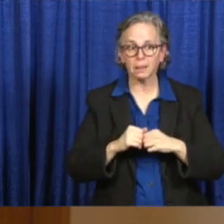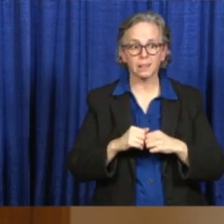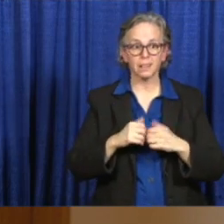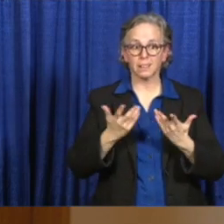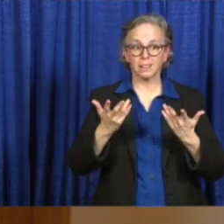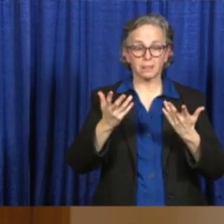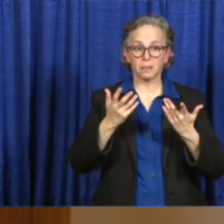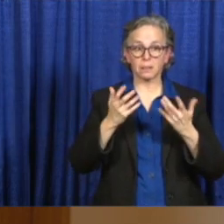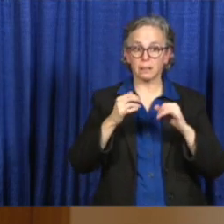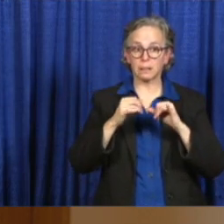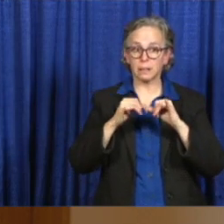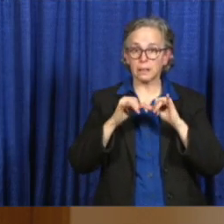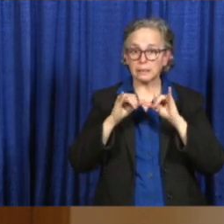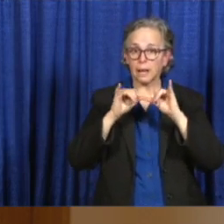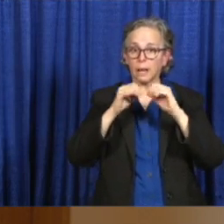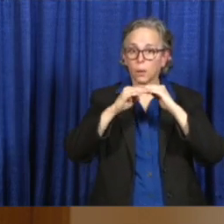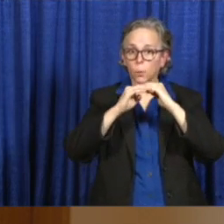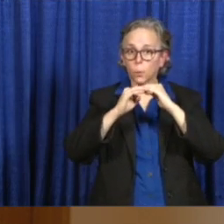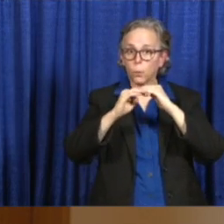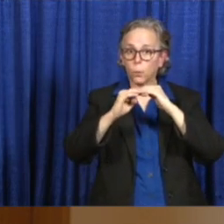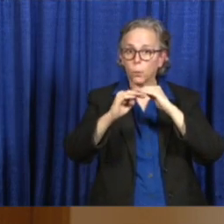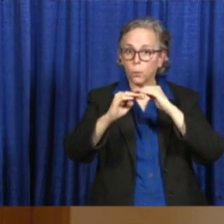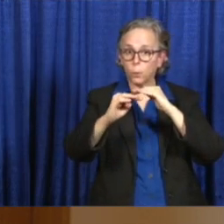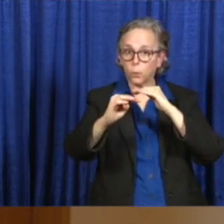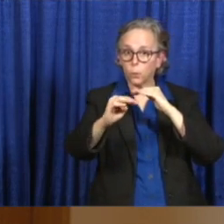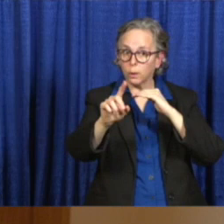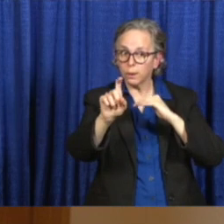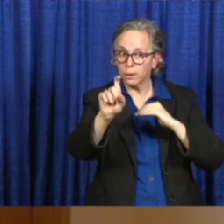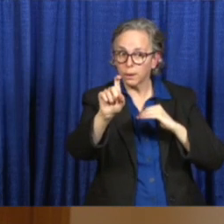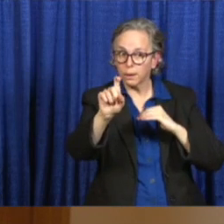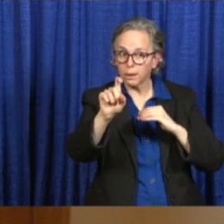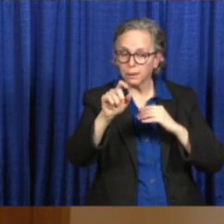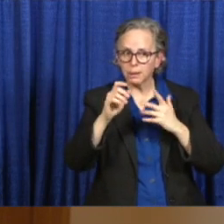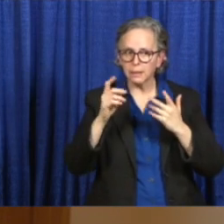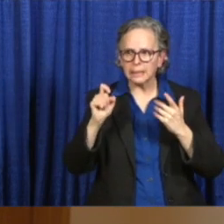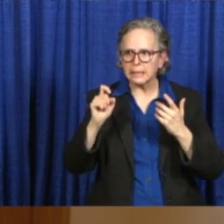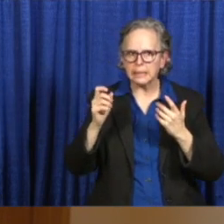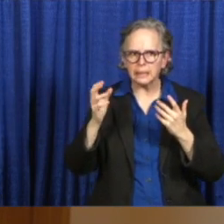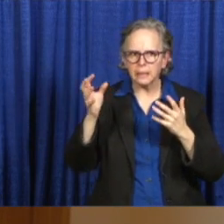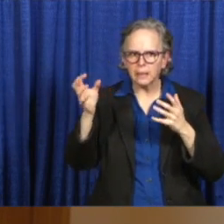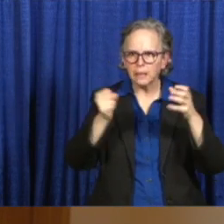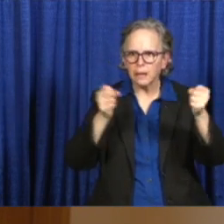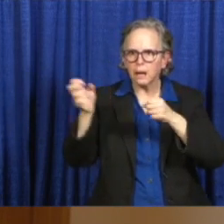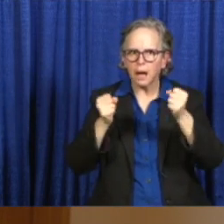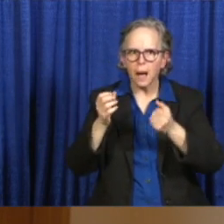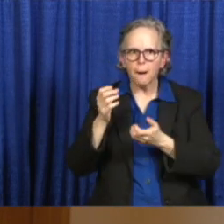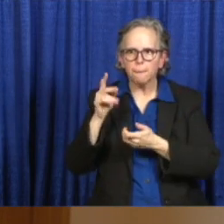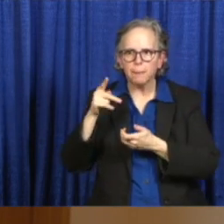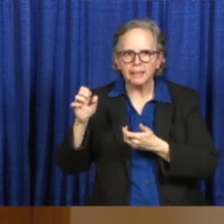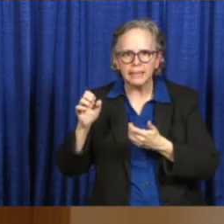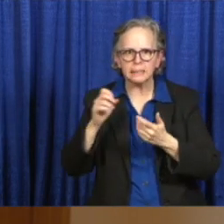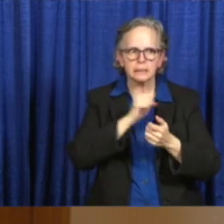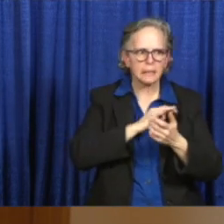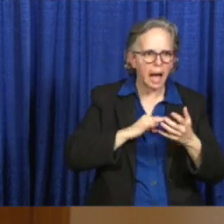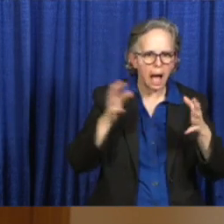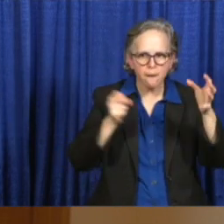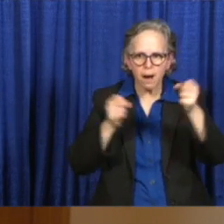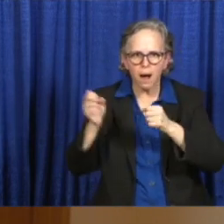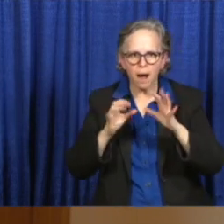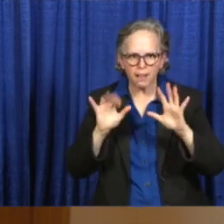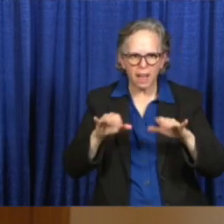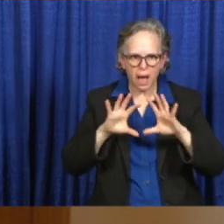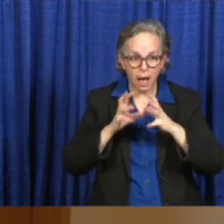stable. You have to have all the gear, the protective gear that you need so that your healthcare workers stay